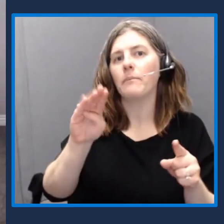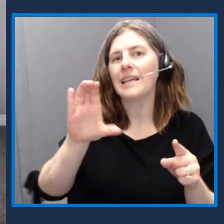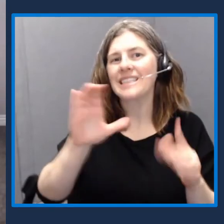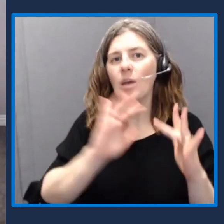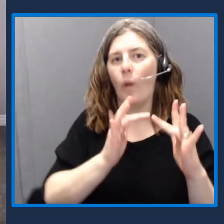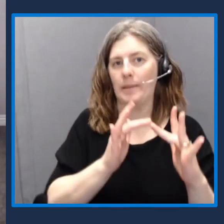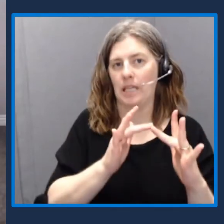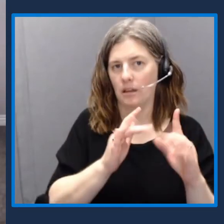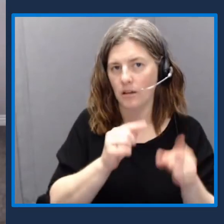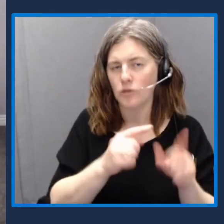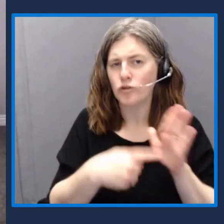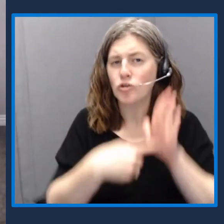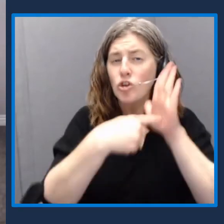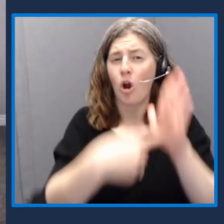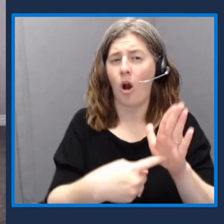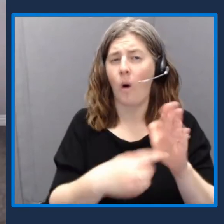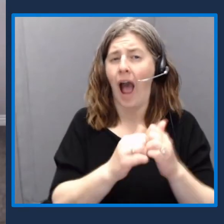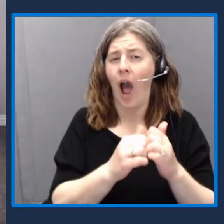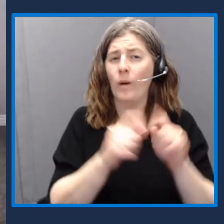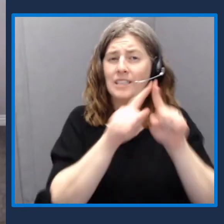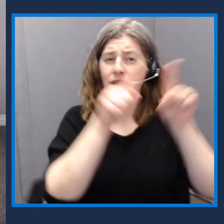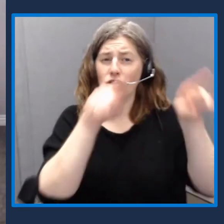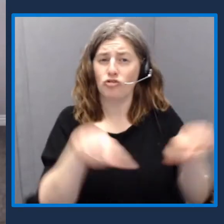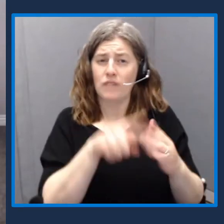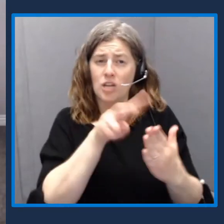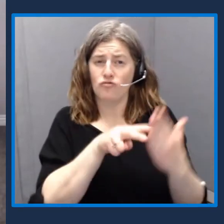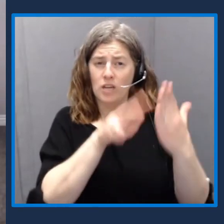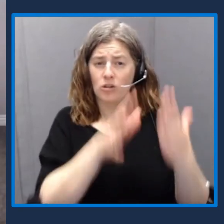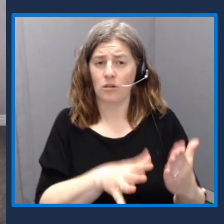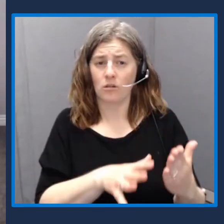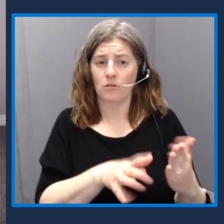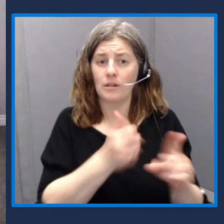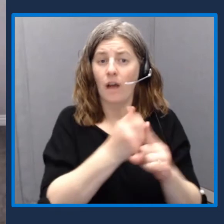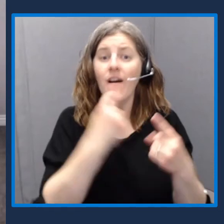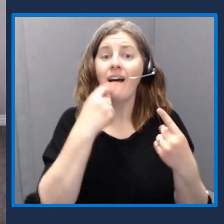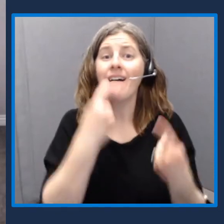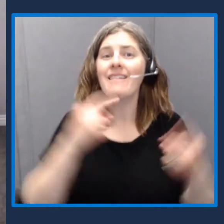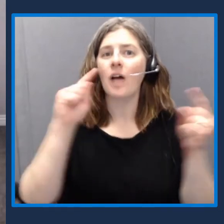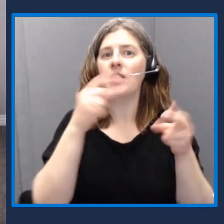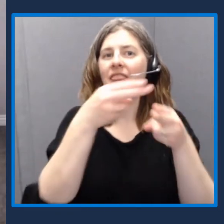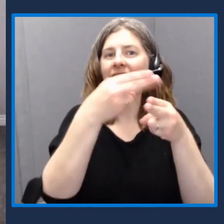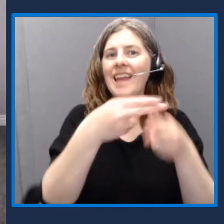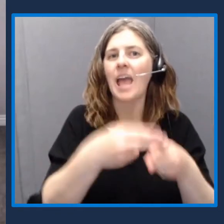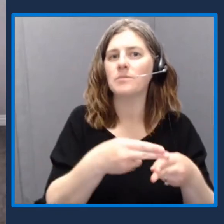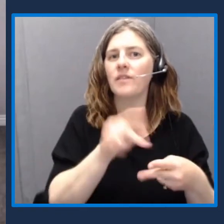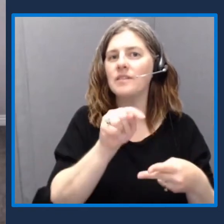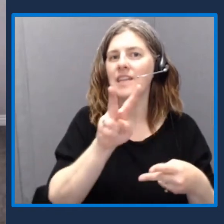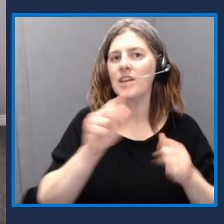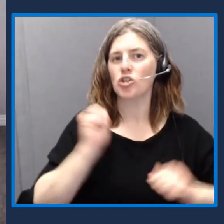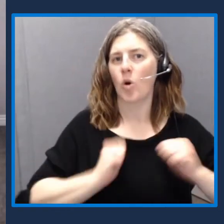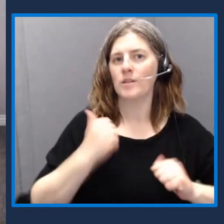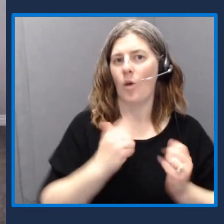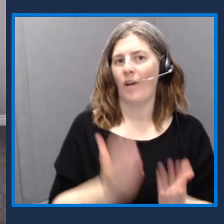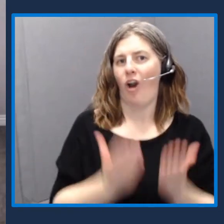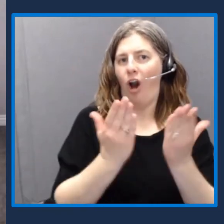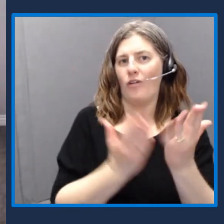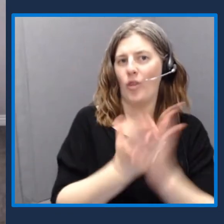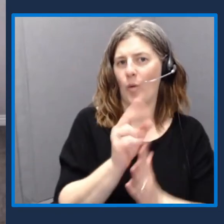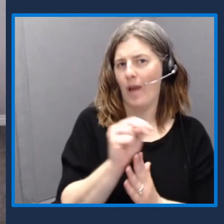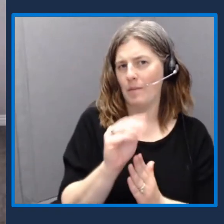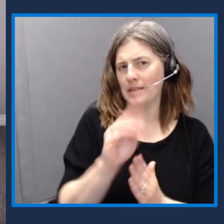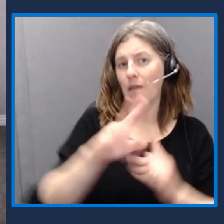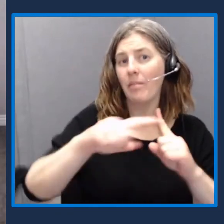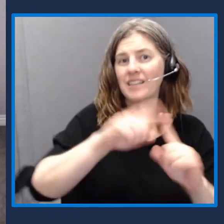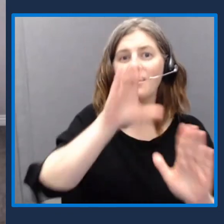show how was a screen reader announcing the names of the TV shows that we offer at NBC and the images on the